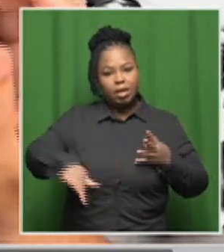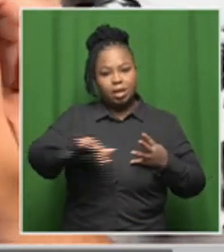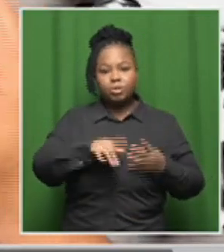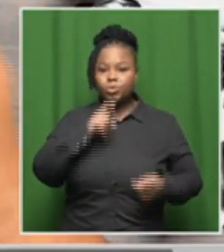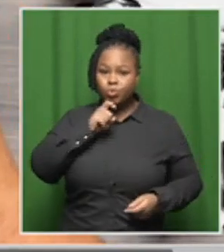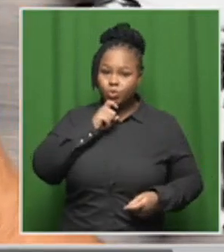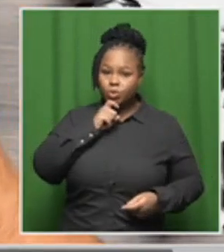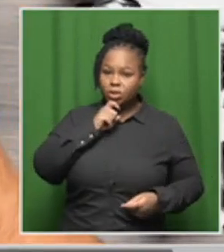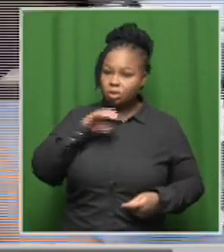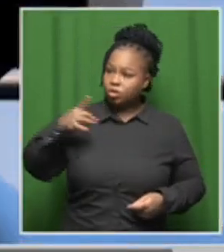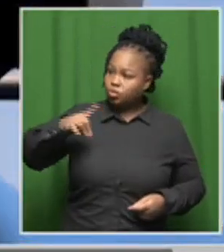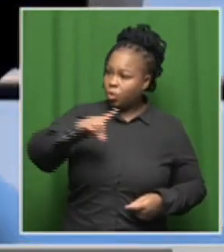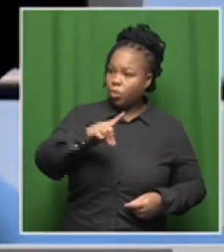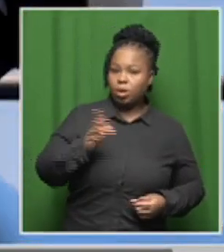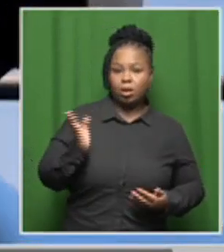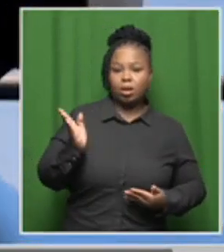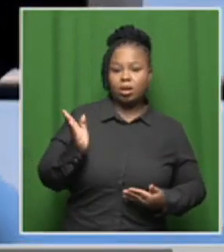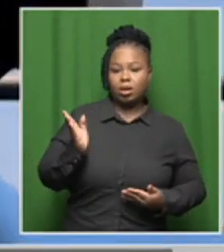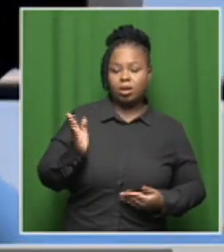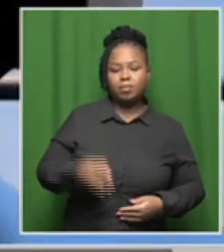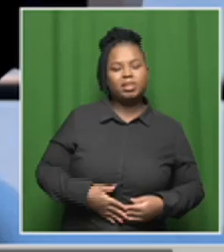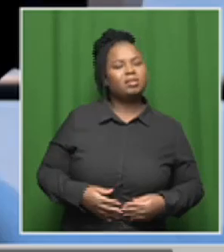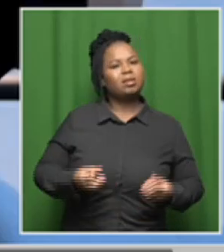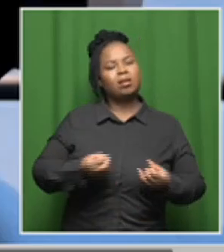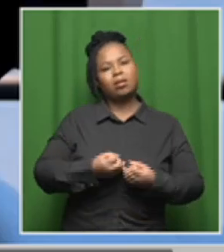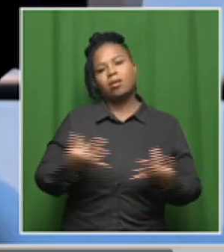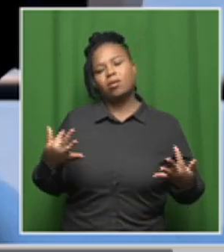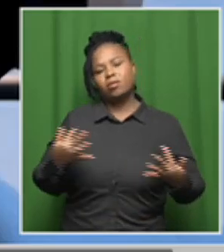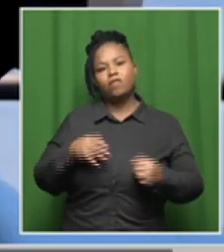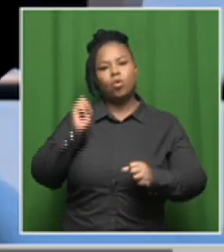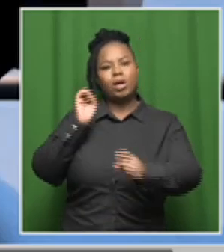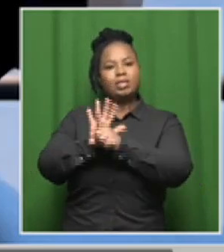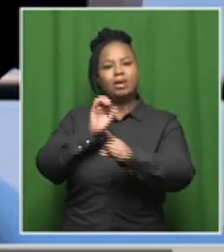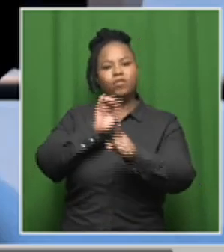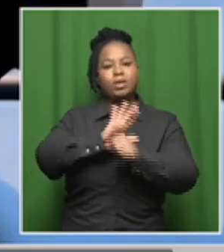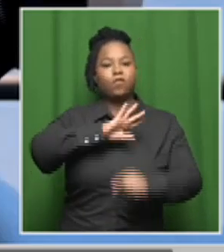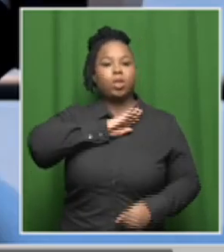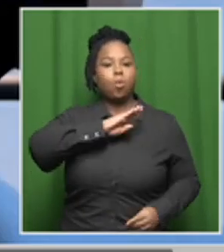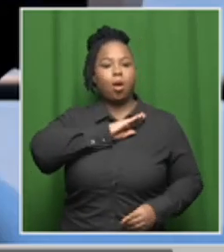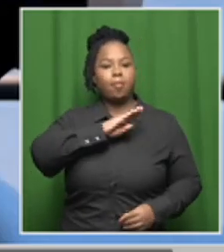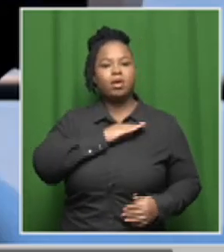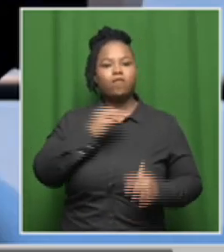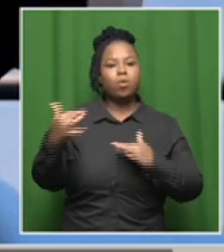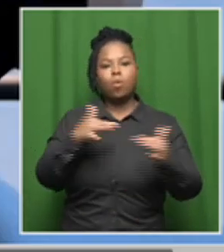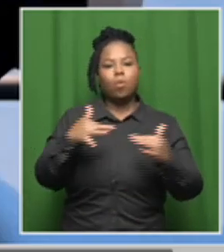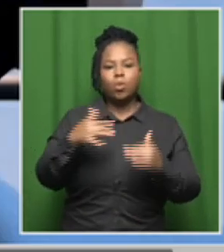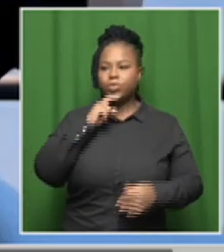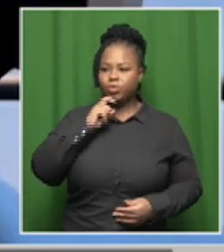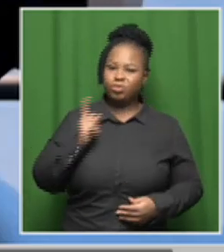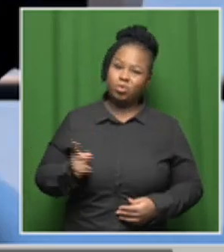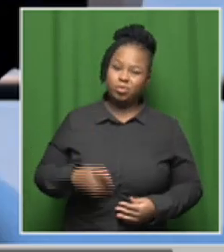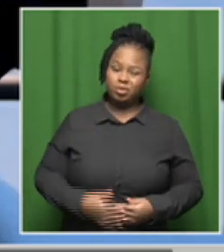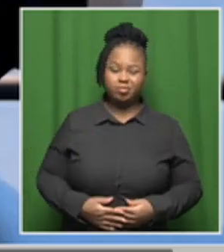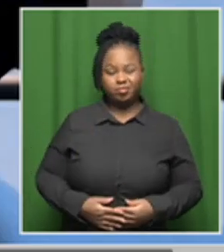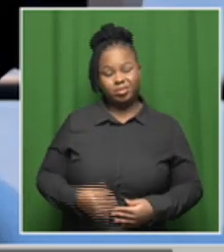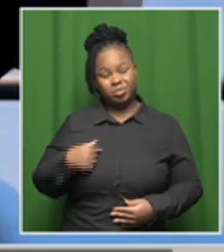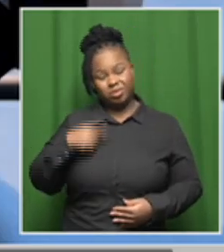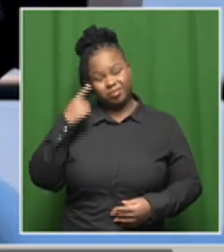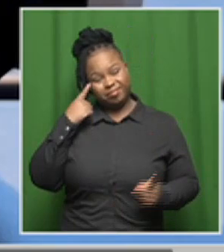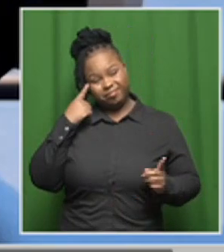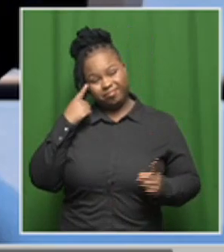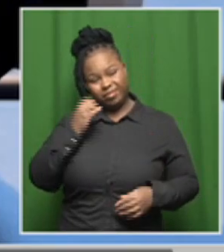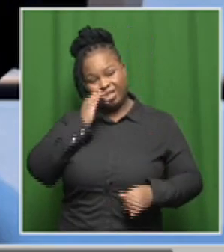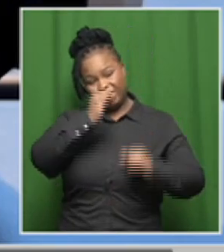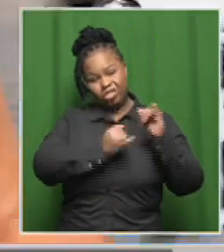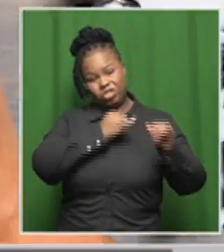to as well. So there are so many different aspects of the drone use, and that's why I imagine when we look at international